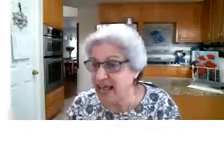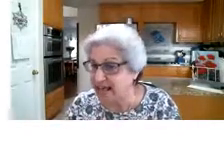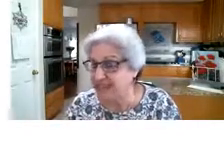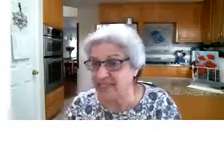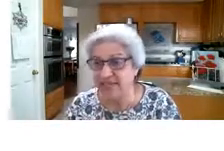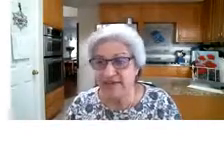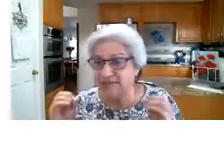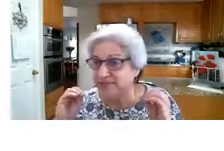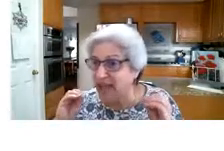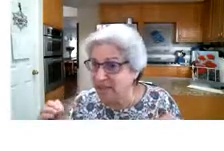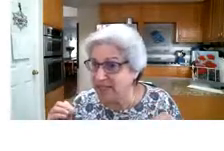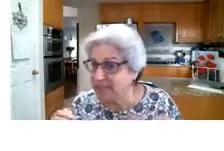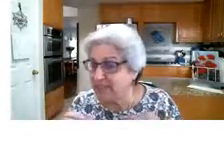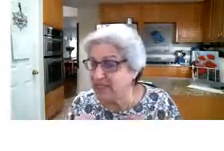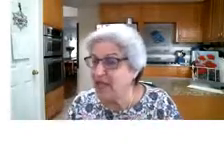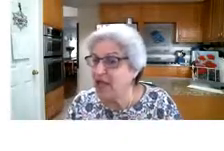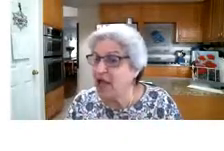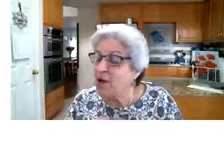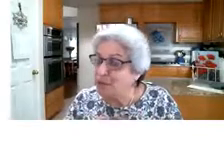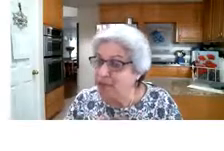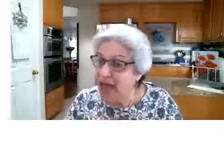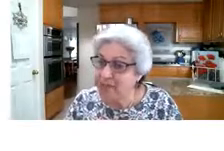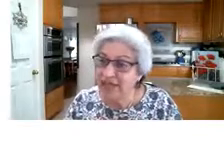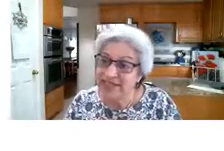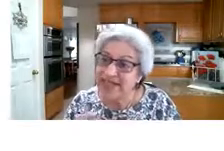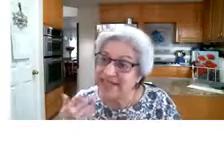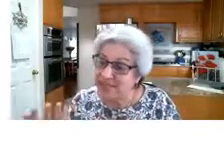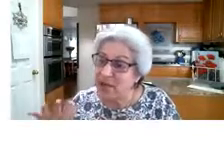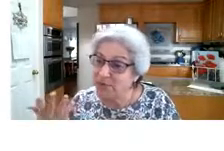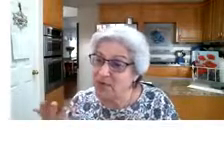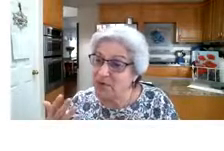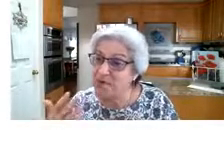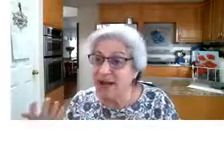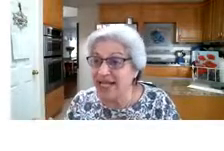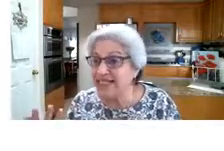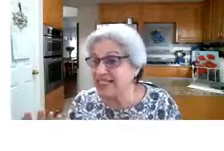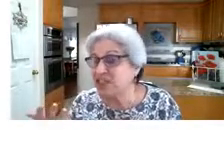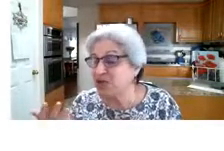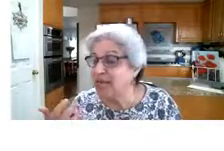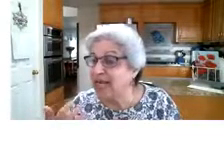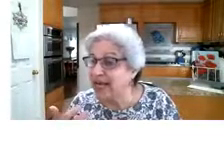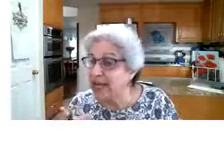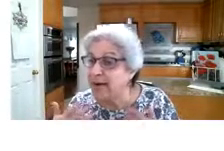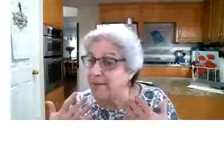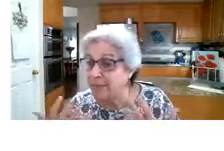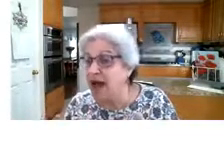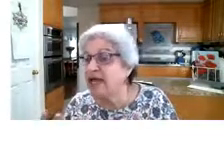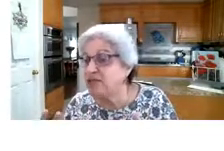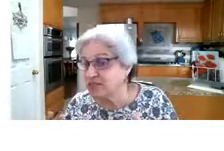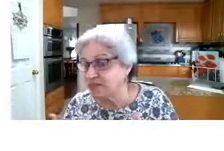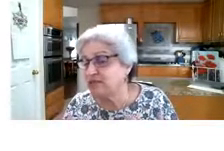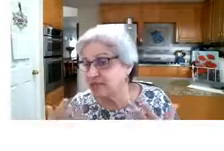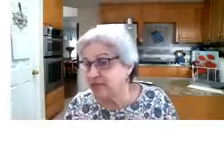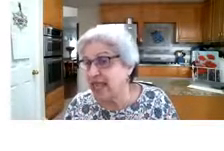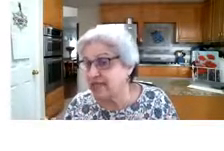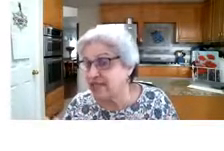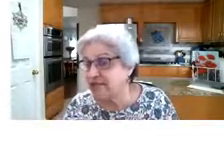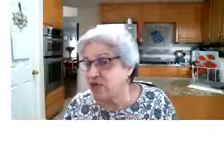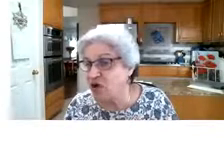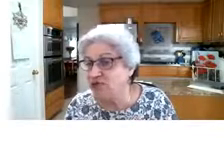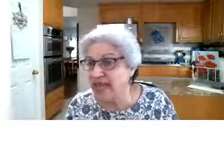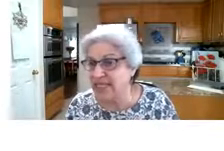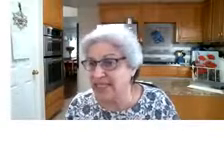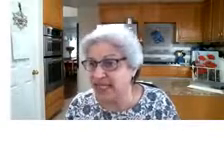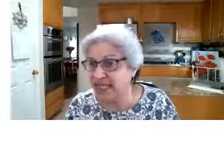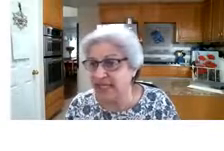seen deaths. Fabulous. But that means that some people might still be getting a mild case